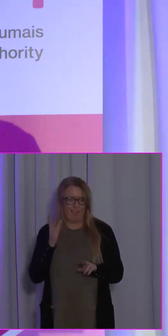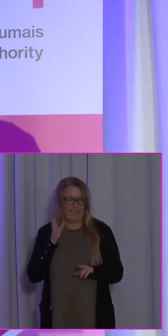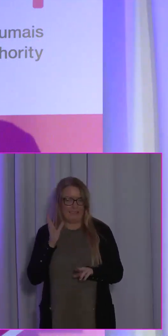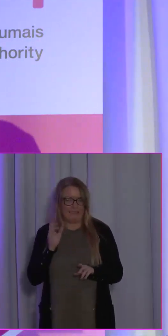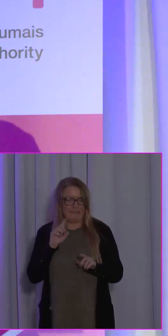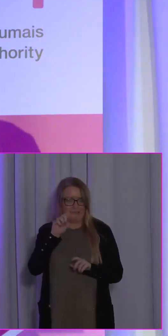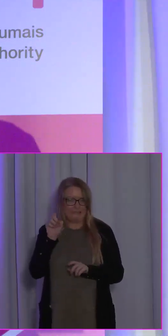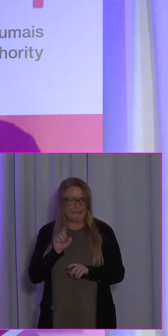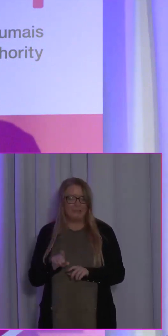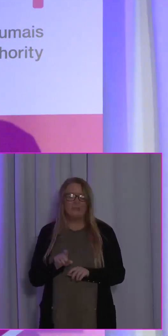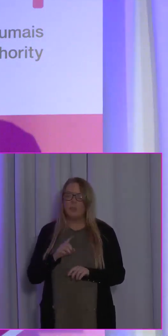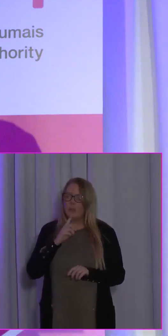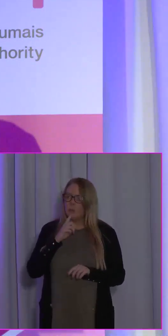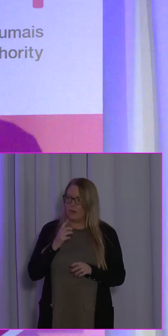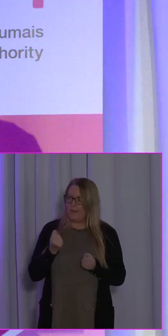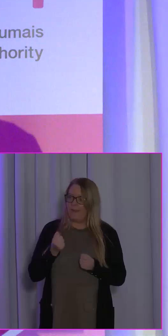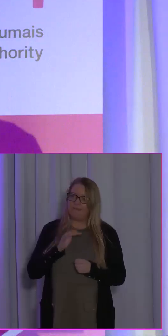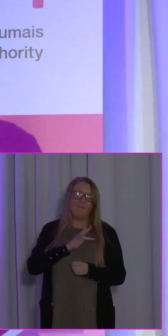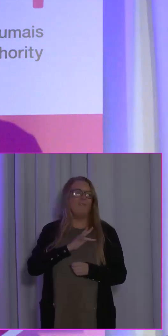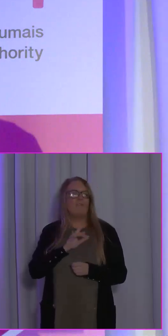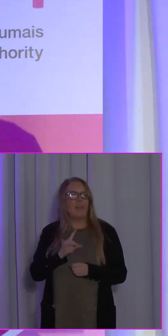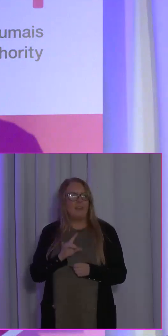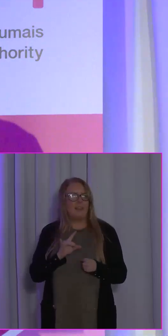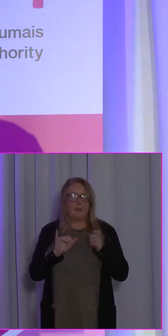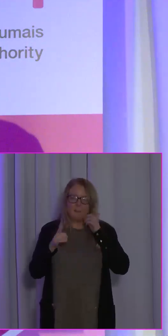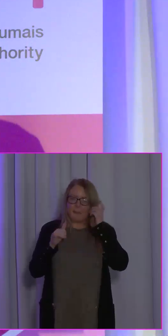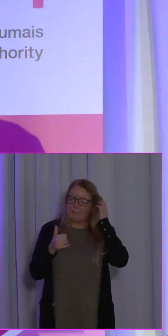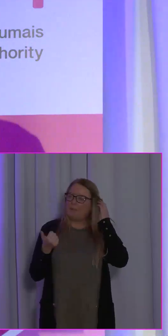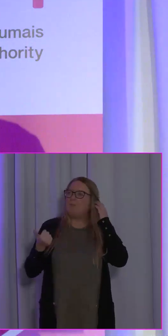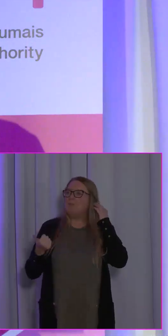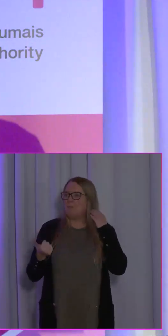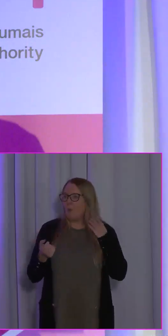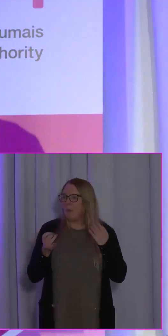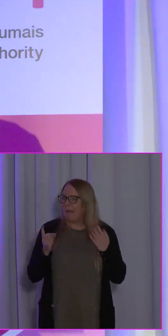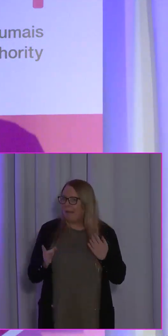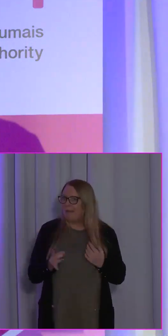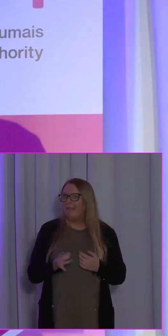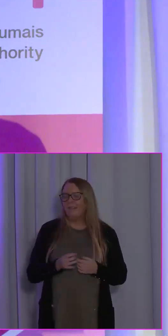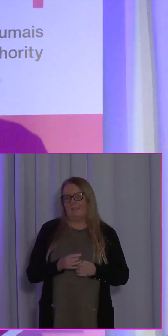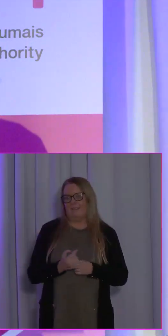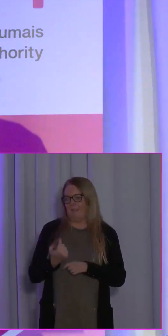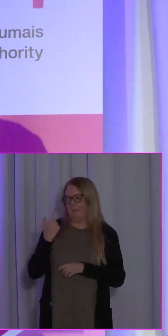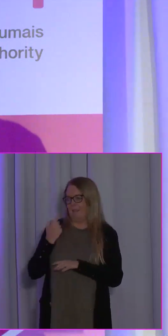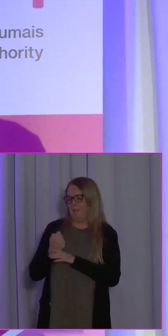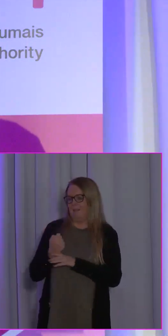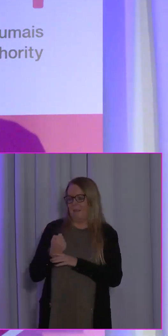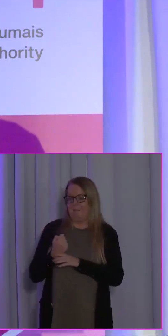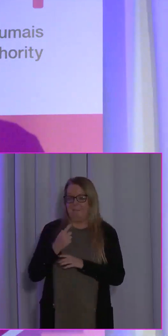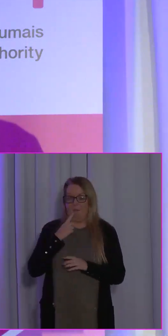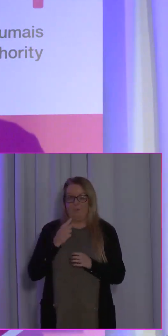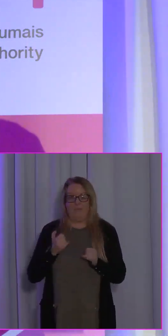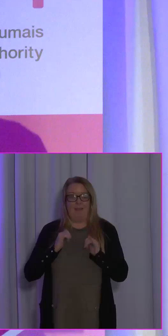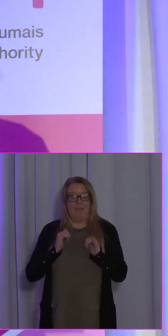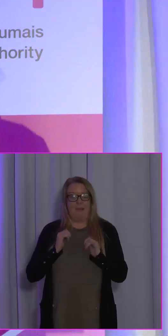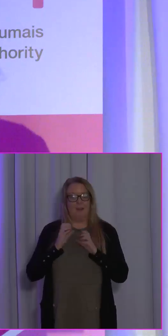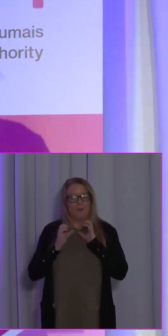had this sense of faith that maybe it was okay, but at least we were able to communicate.